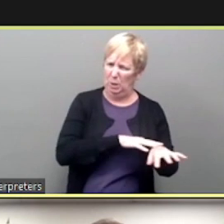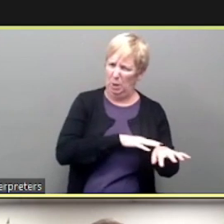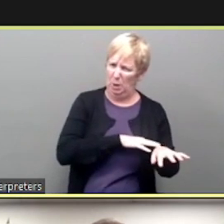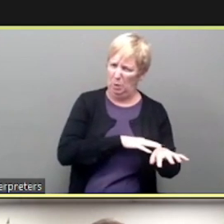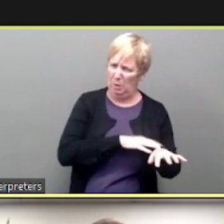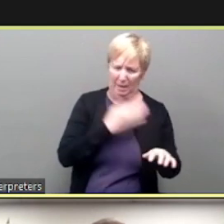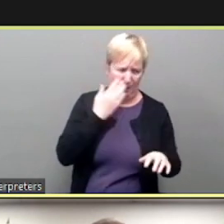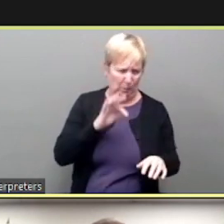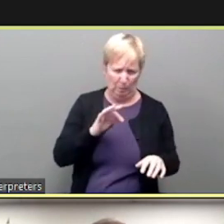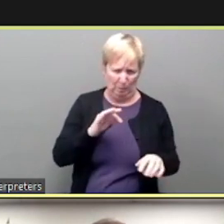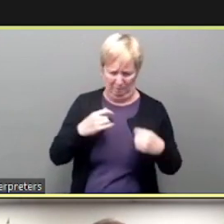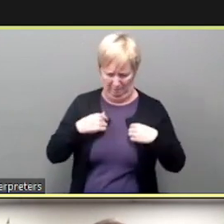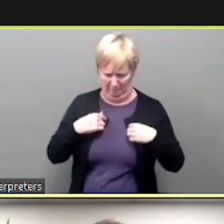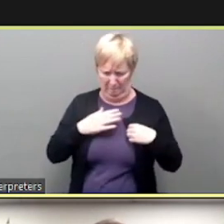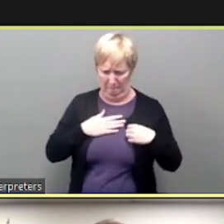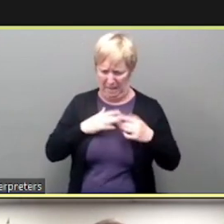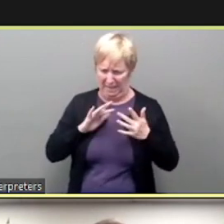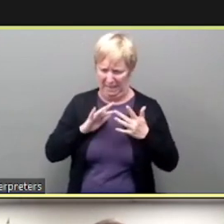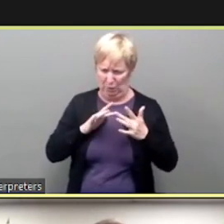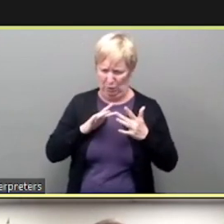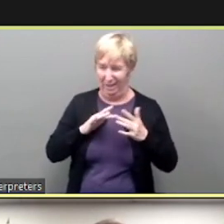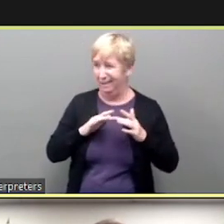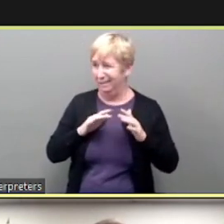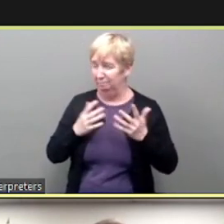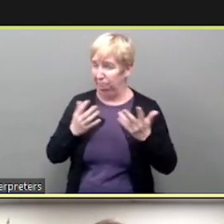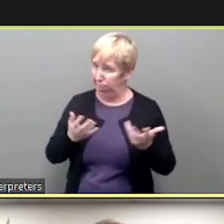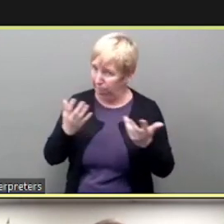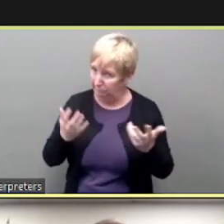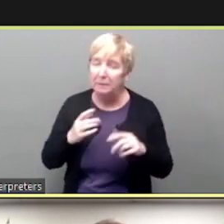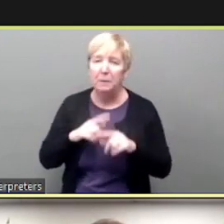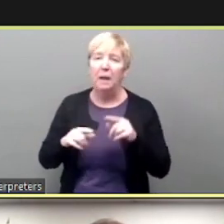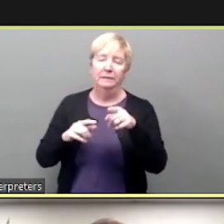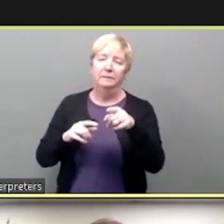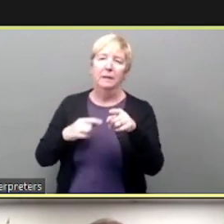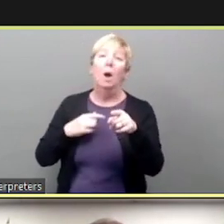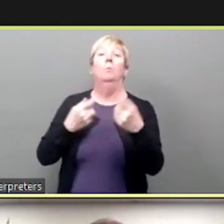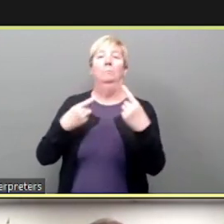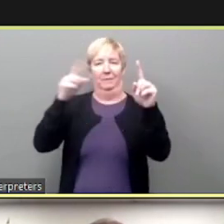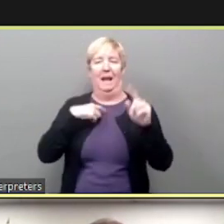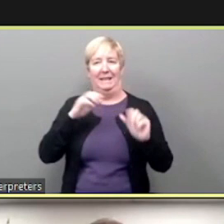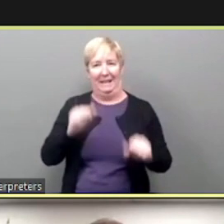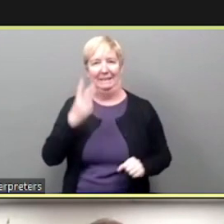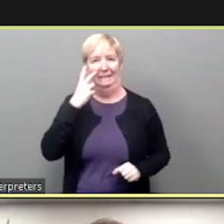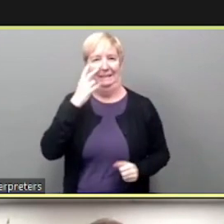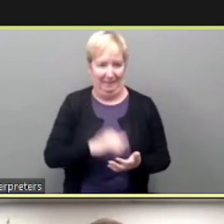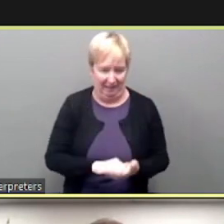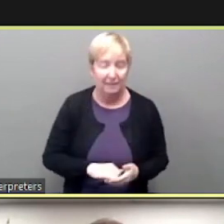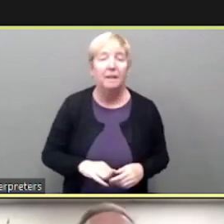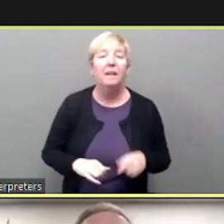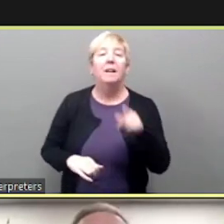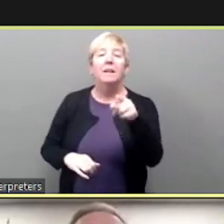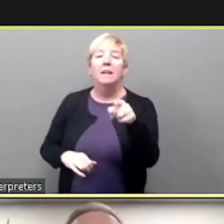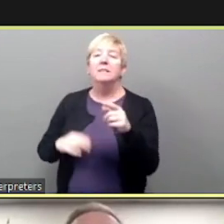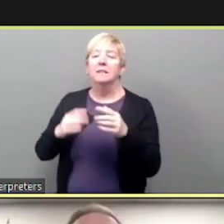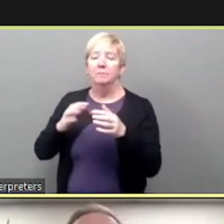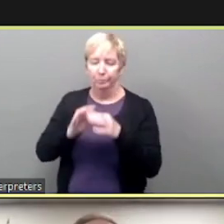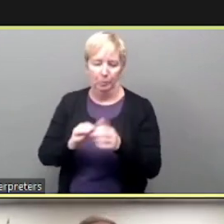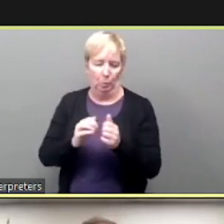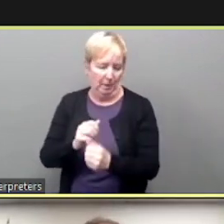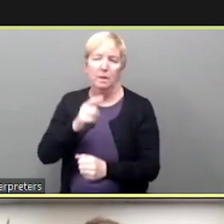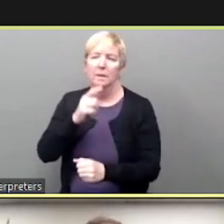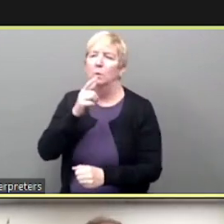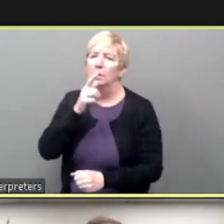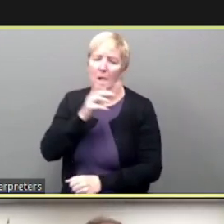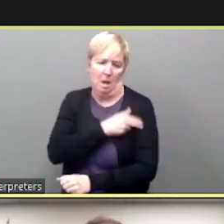but this will become a graph. Here we go, of hospital employee vaccination rates. And